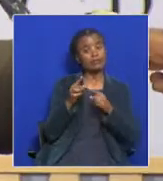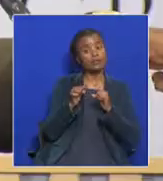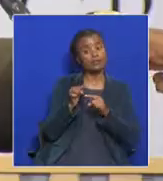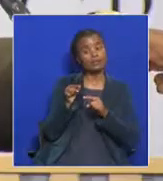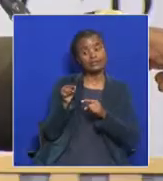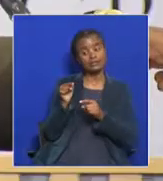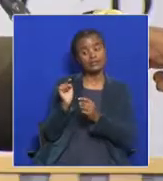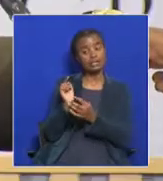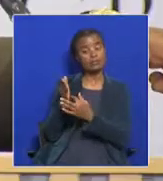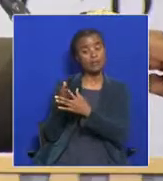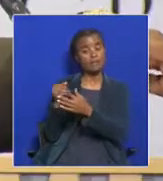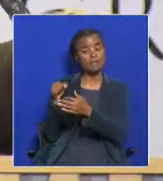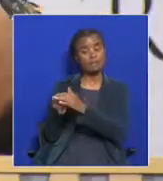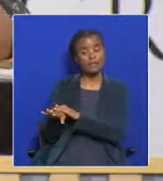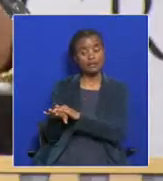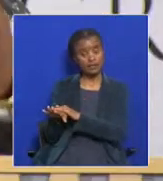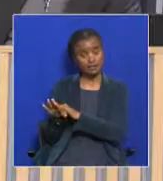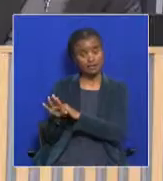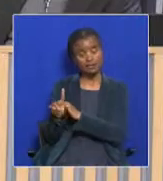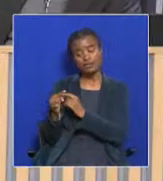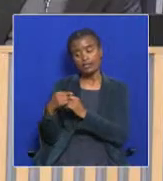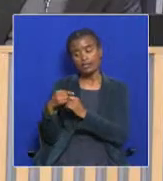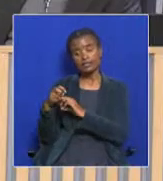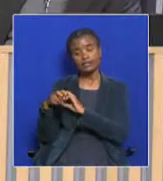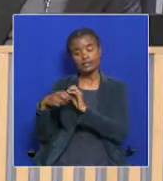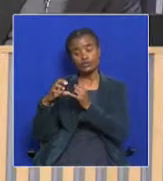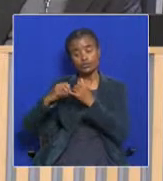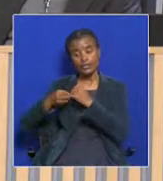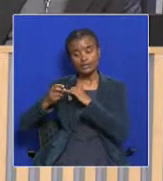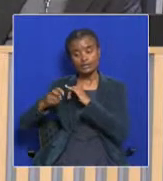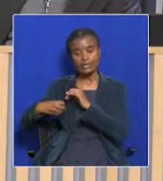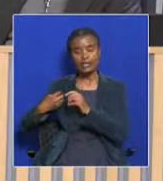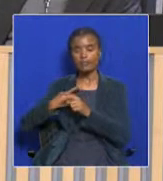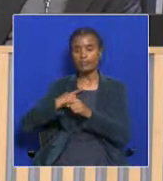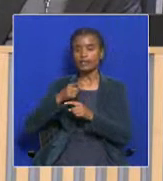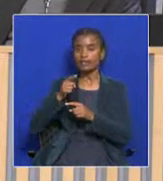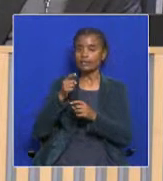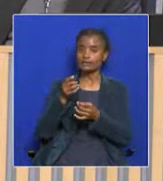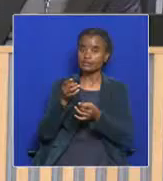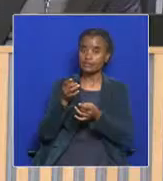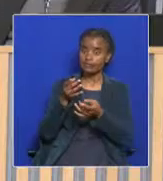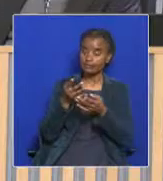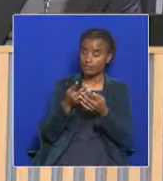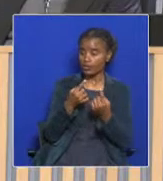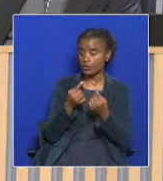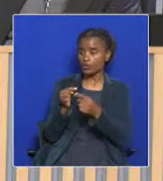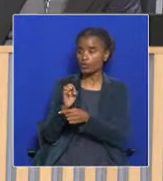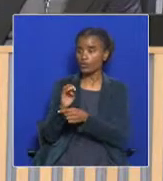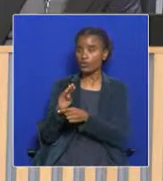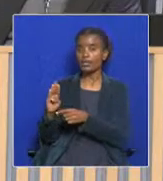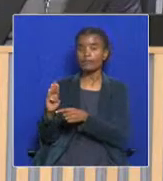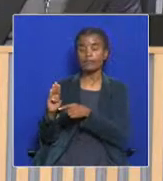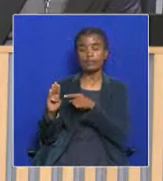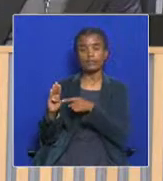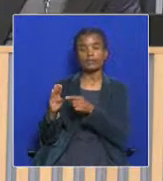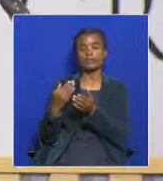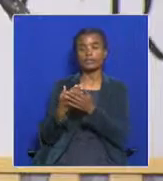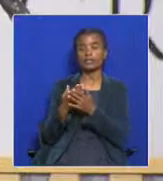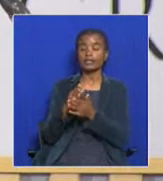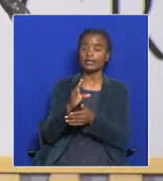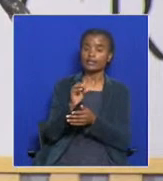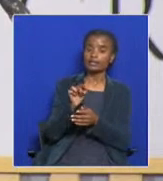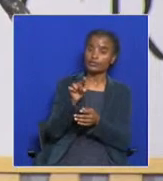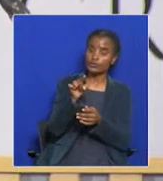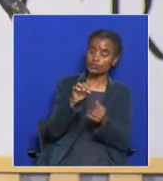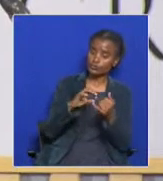lab. So maybe I should have explicitly said it and said, okay, while I'm following up with the lab, Brigadier, you can try and acquire